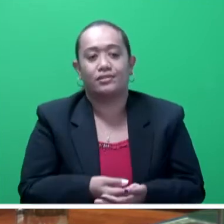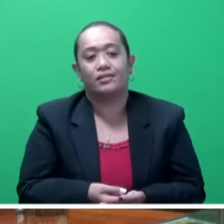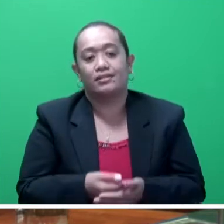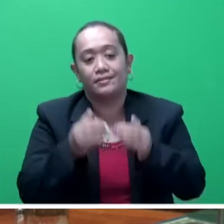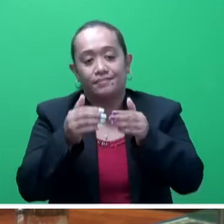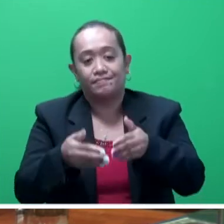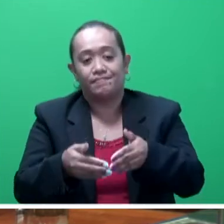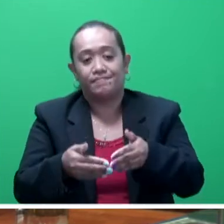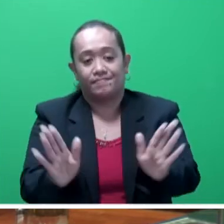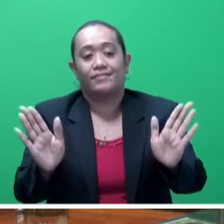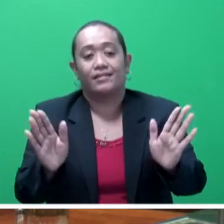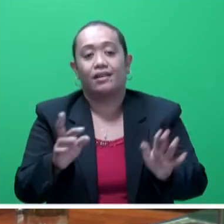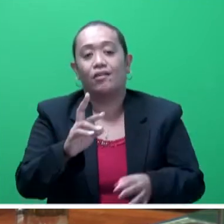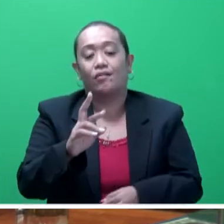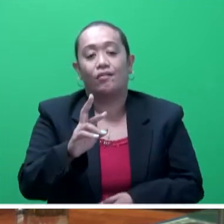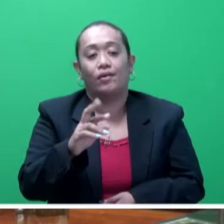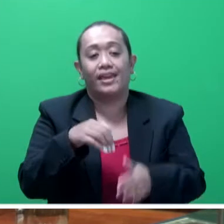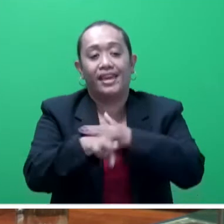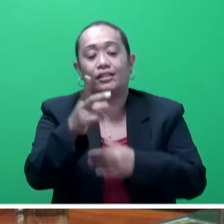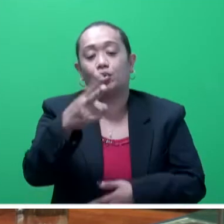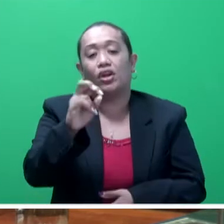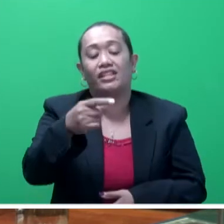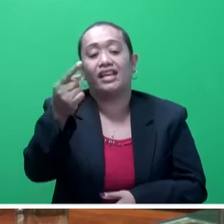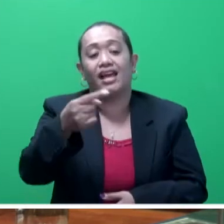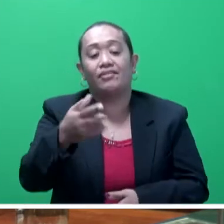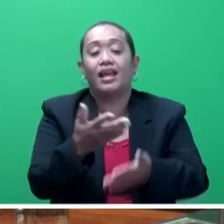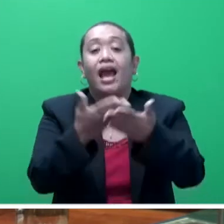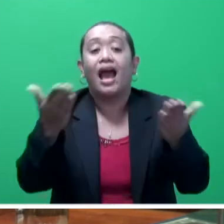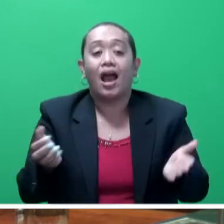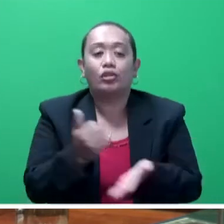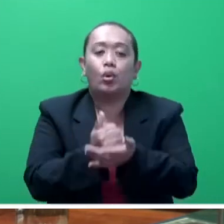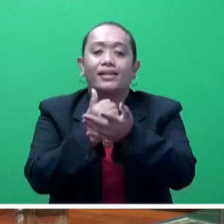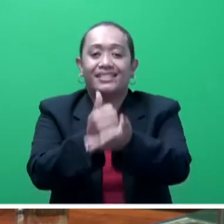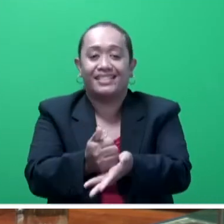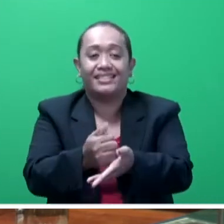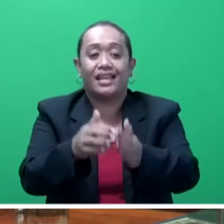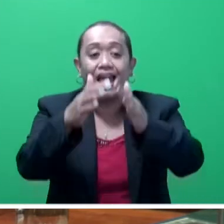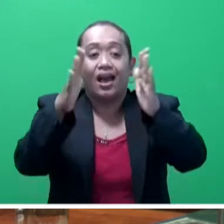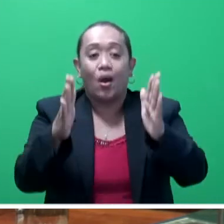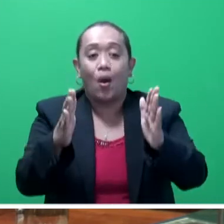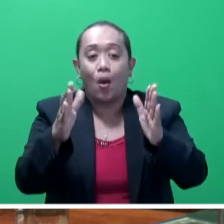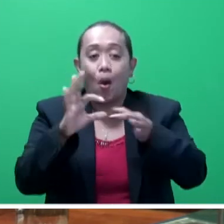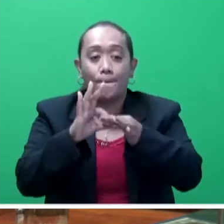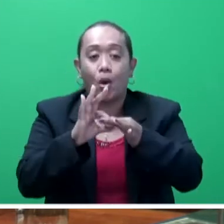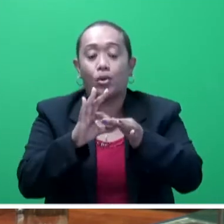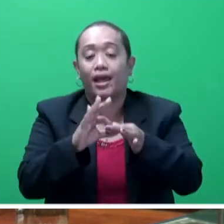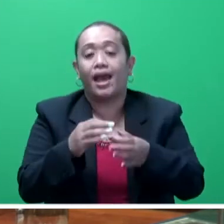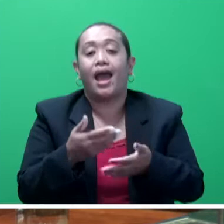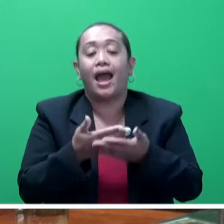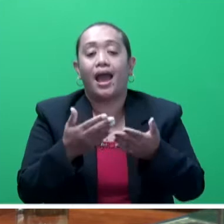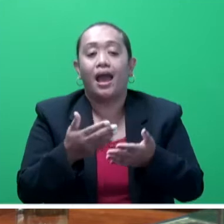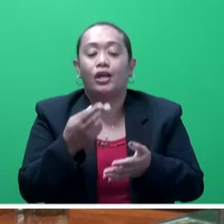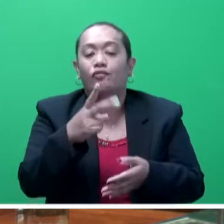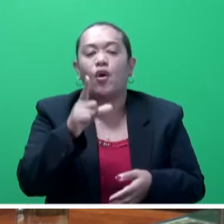in 2011 to assist homeowners who could not pay their home loan. As you know, Mr. Speaker, sir,